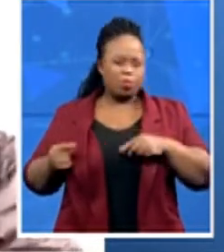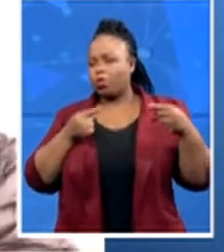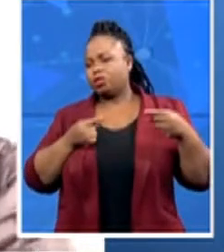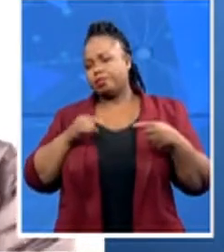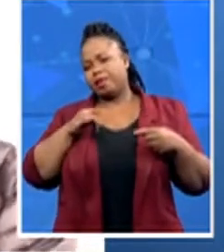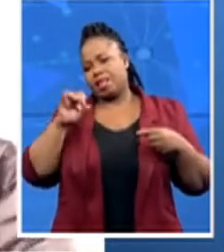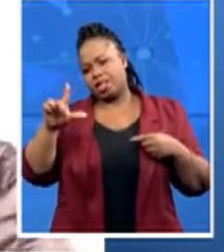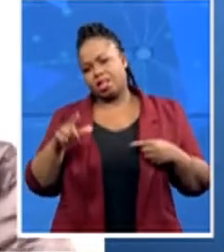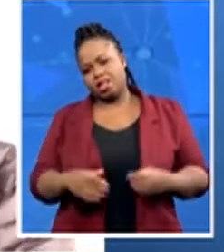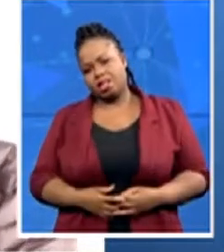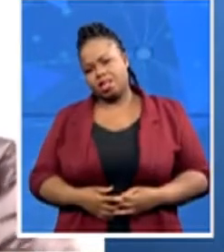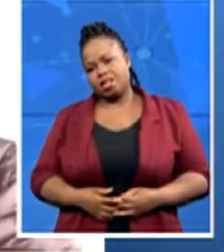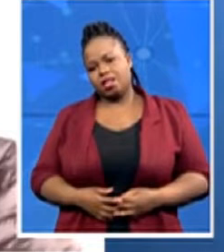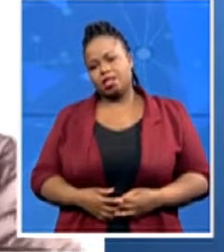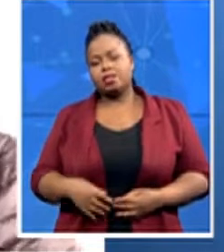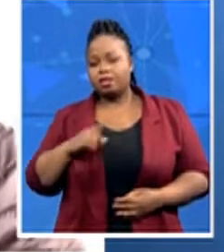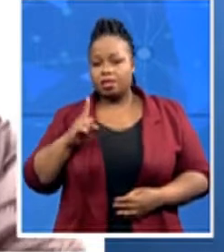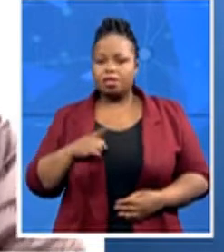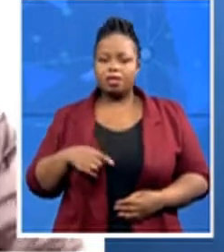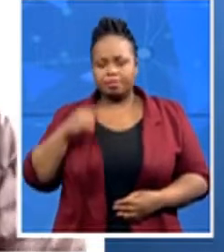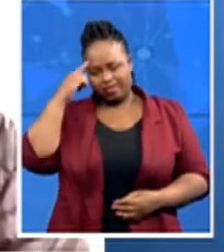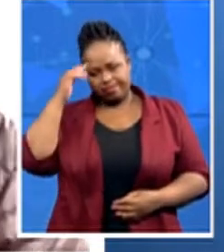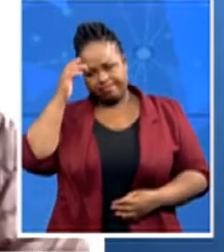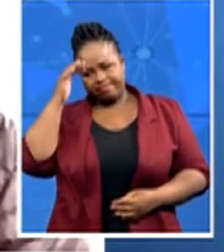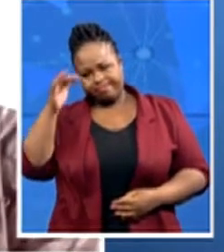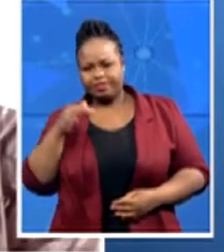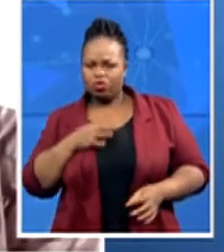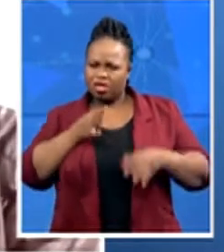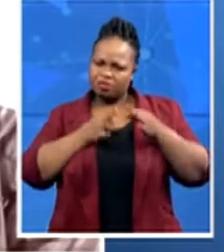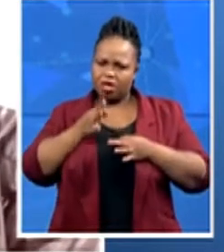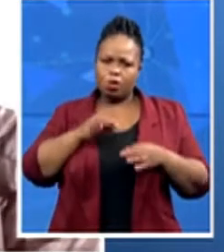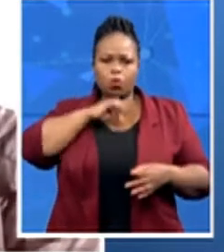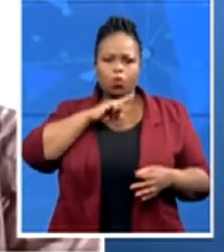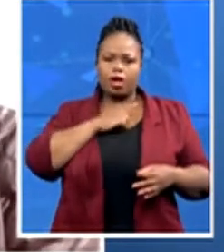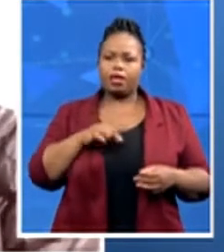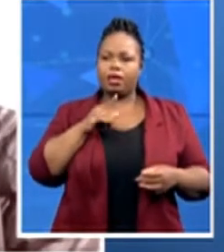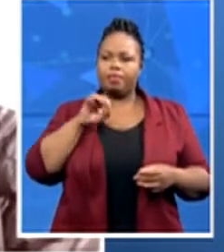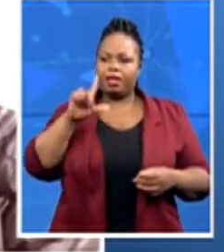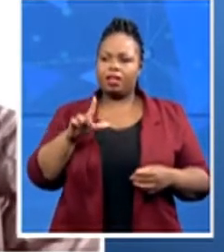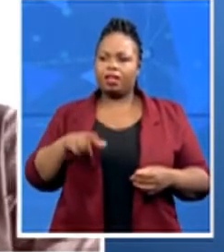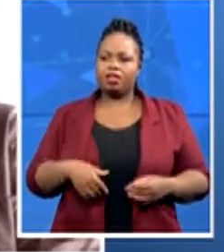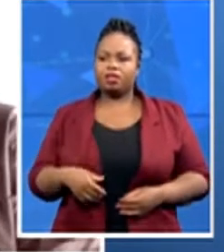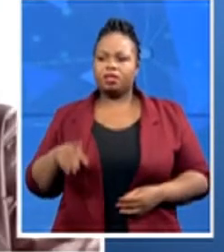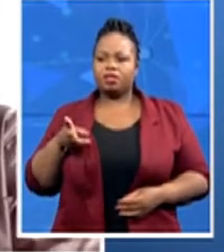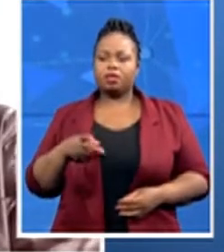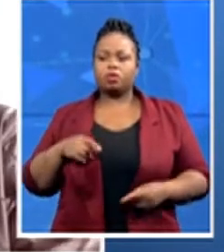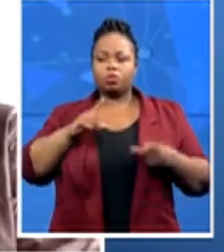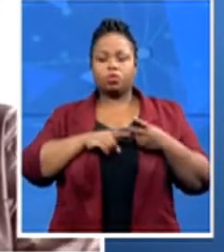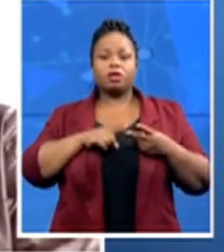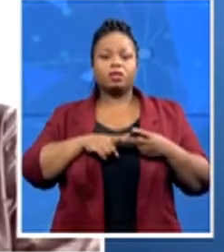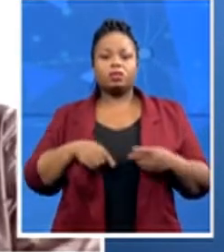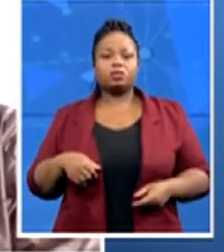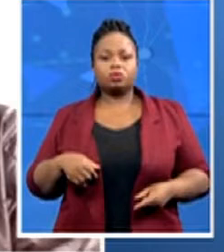apply their minds on why a bail is being opposed. And we think it's one of the biggest